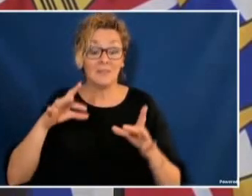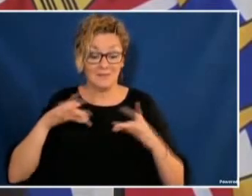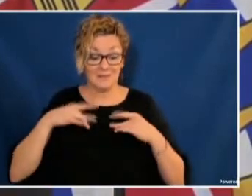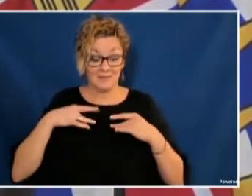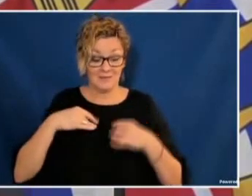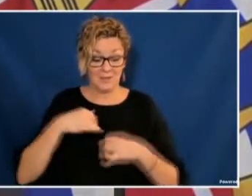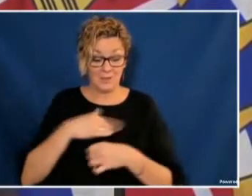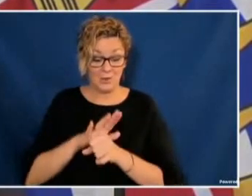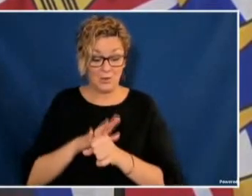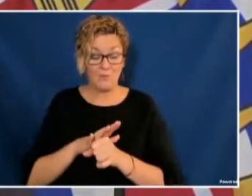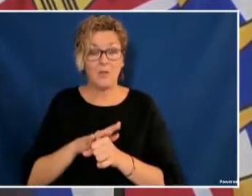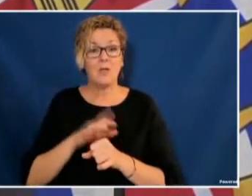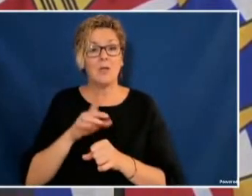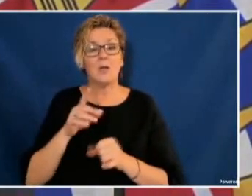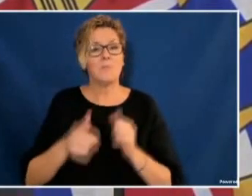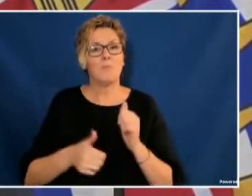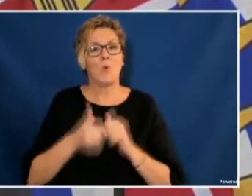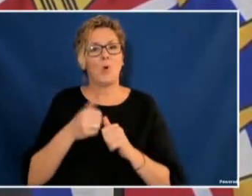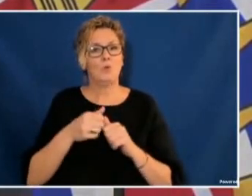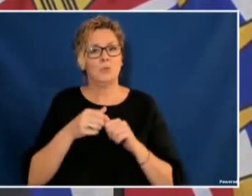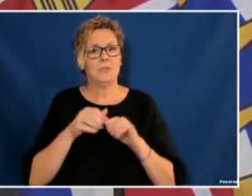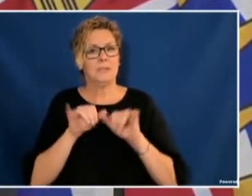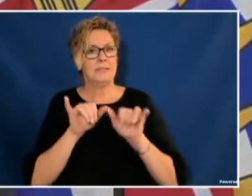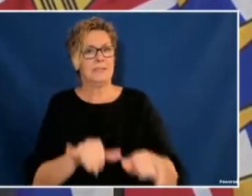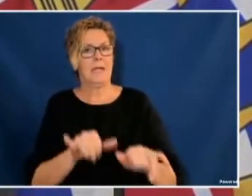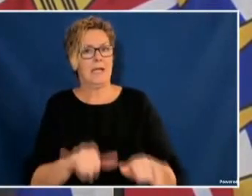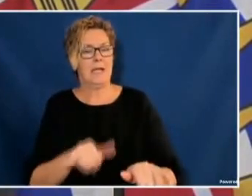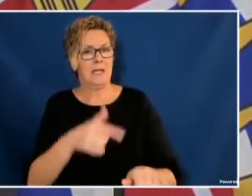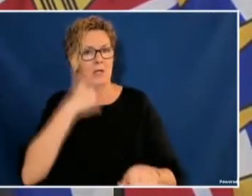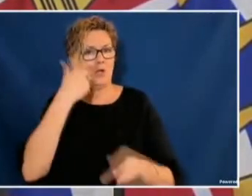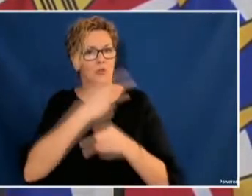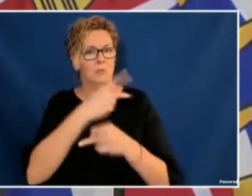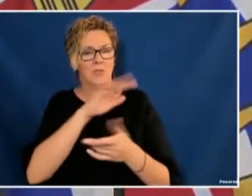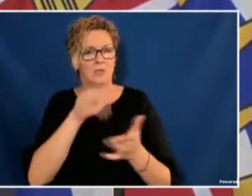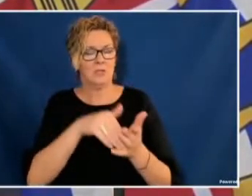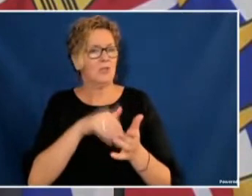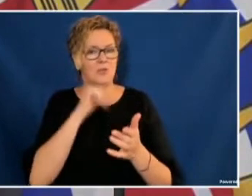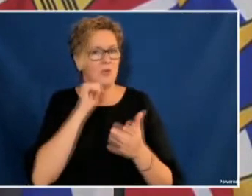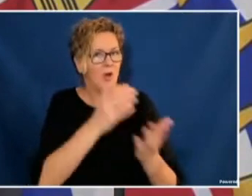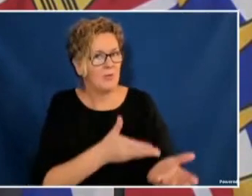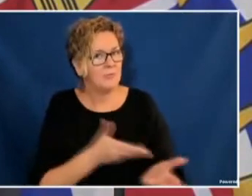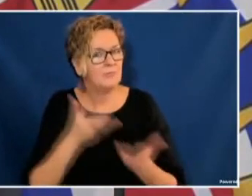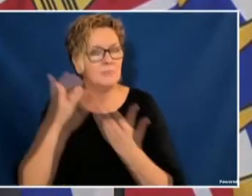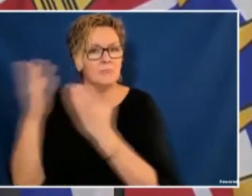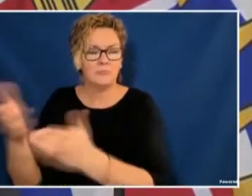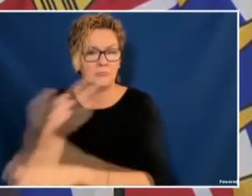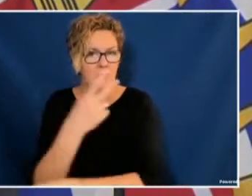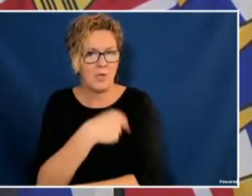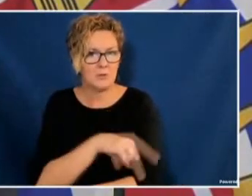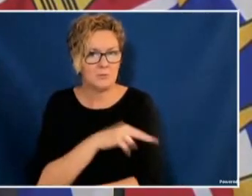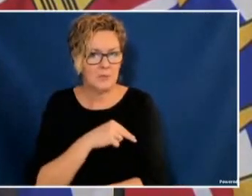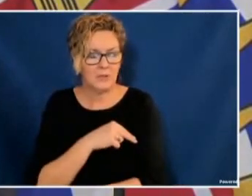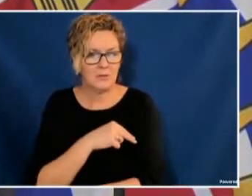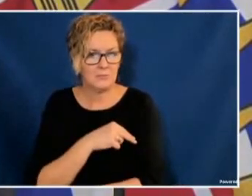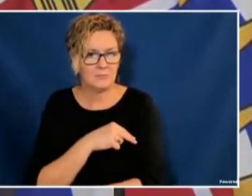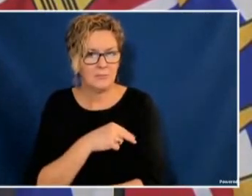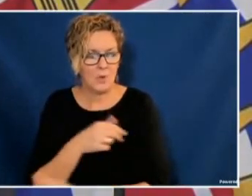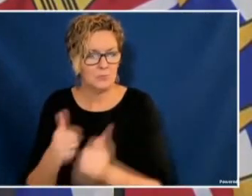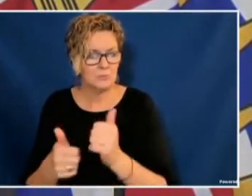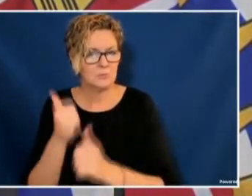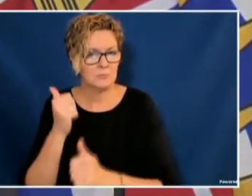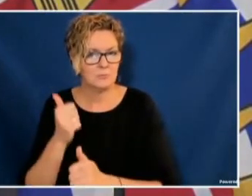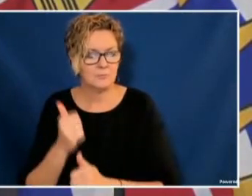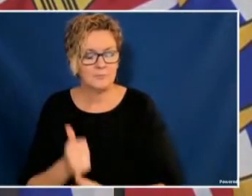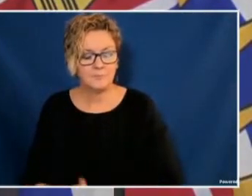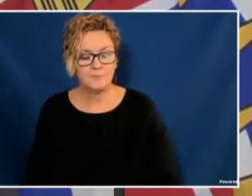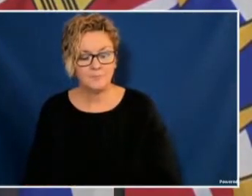people. So it may not reflect exactly what's happening, and it's one of the things that we're learning about this virus, that some of